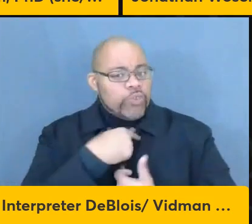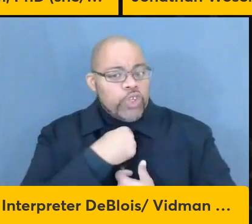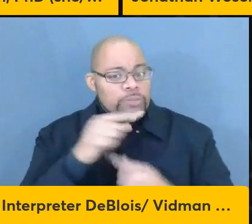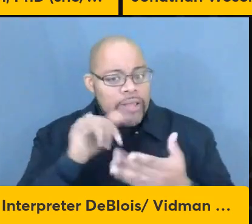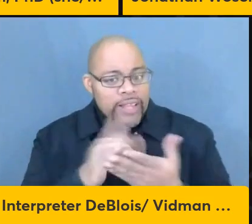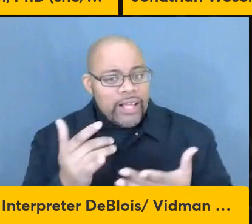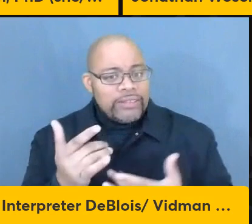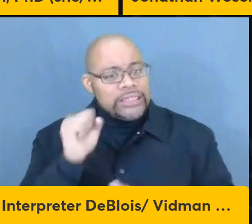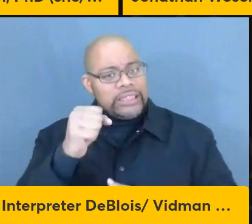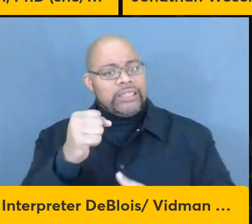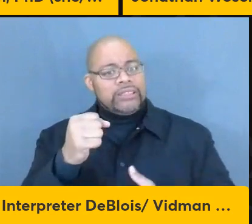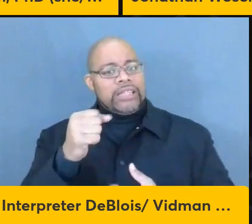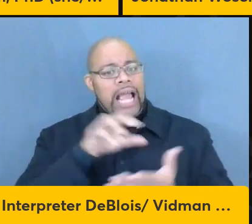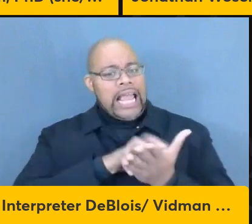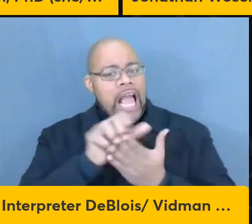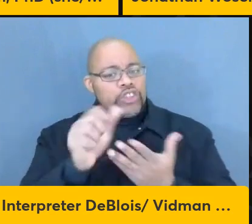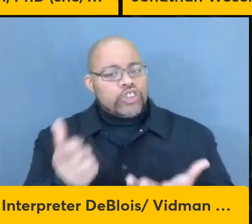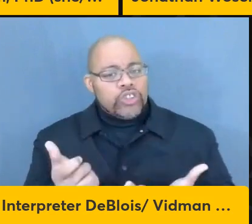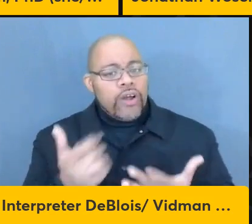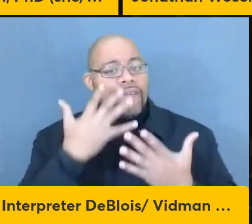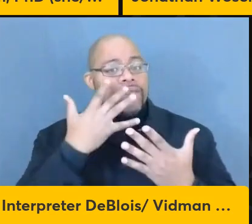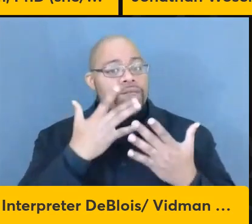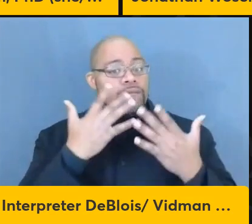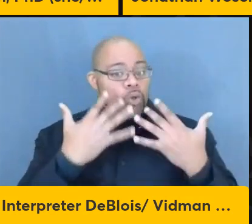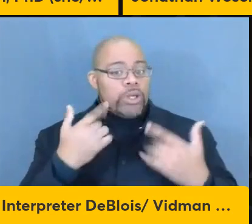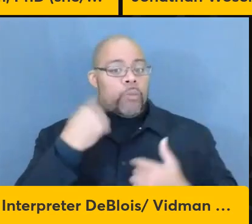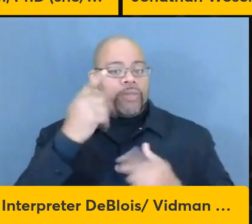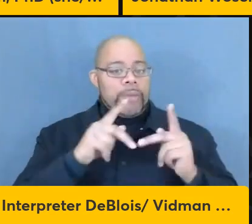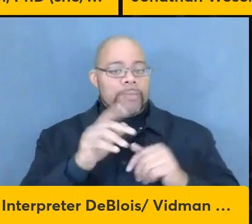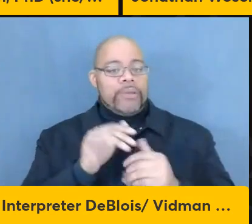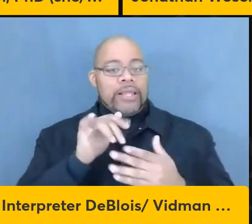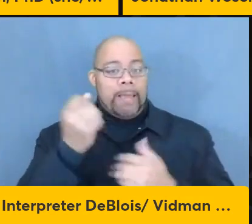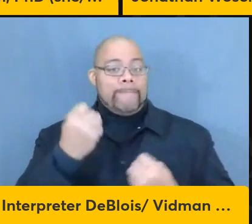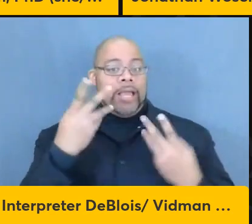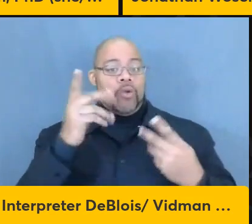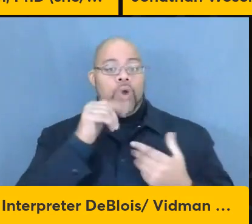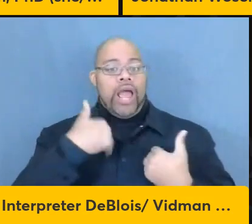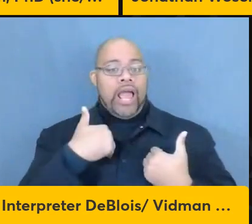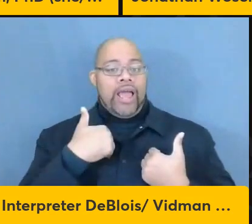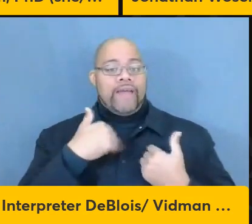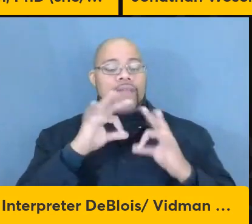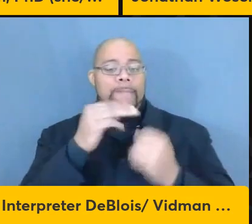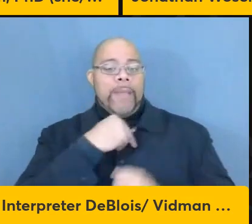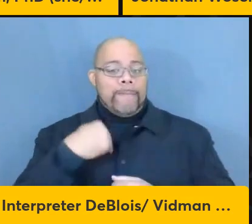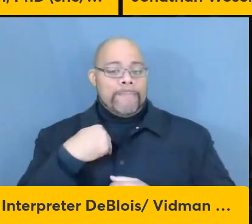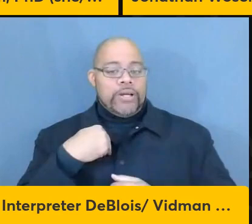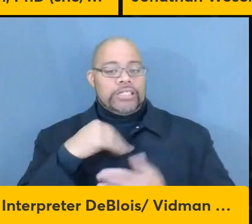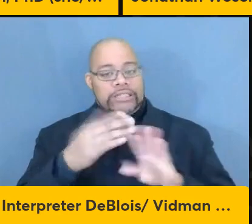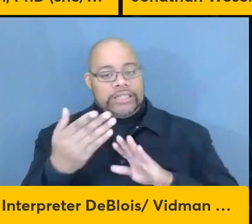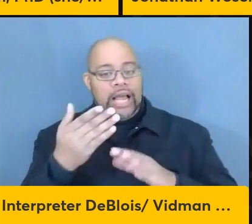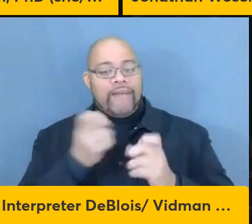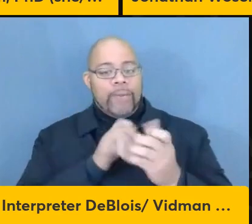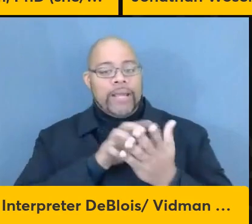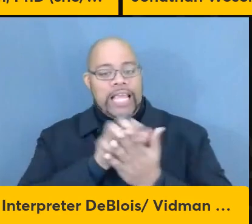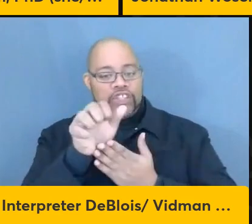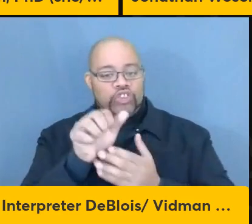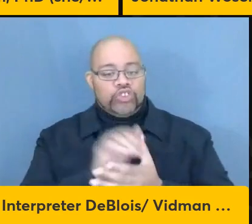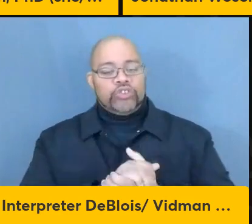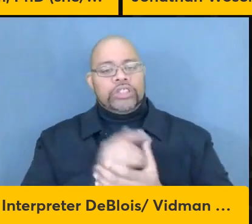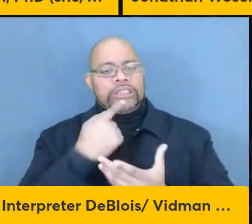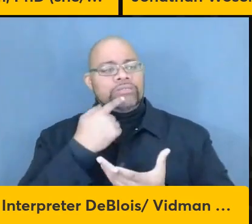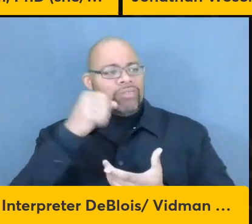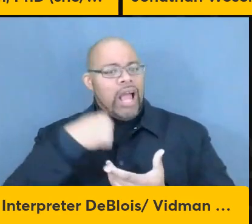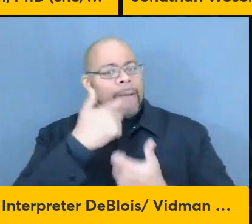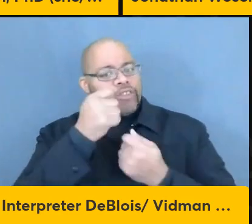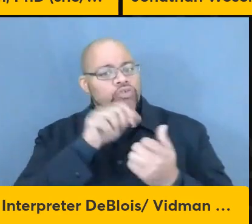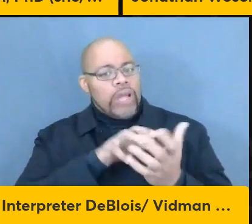about? I was like, yeah, cancer. Unfortunately, I'm one of the people, like many, who has had a family member taken by cancer. So I was like, yeah,